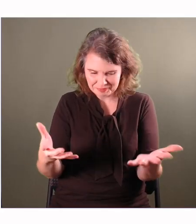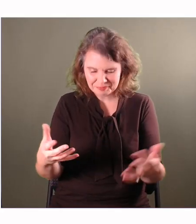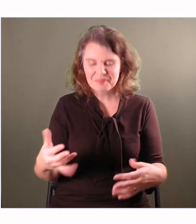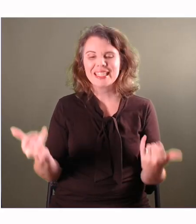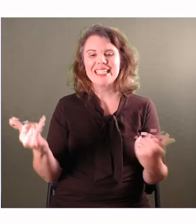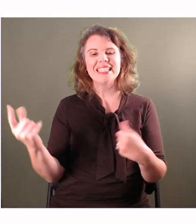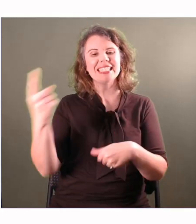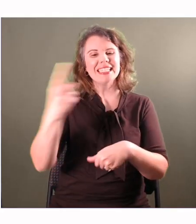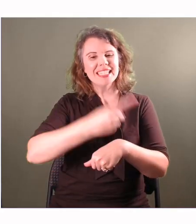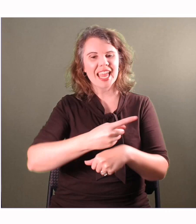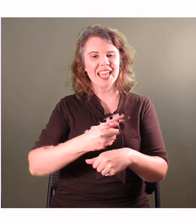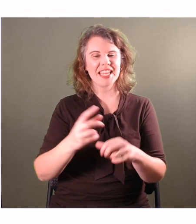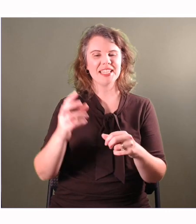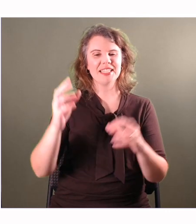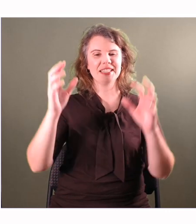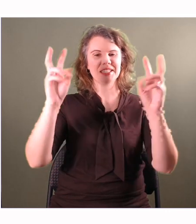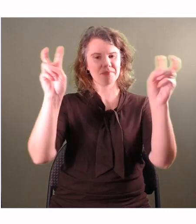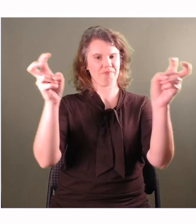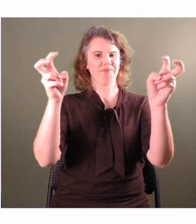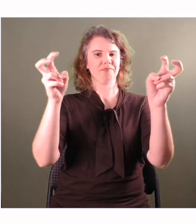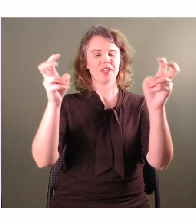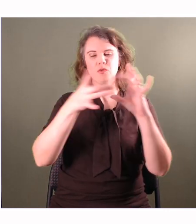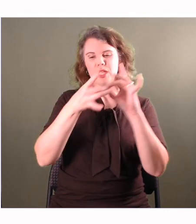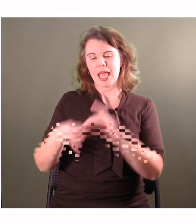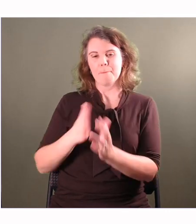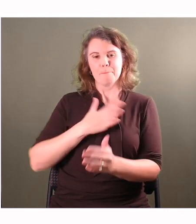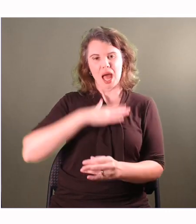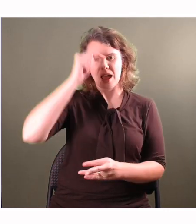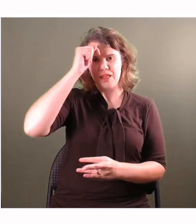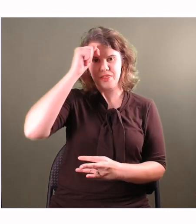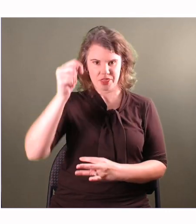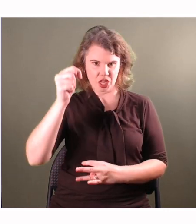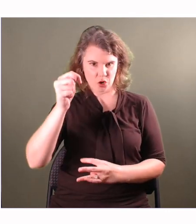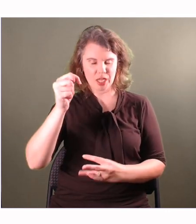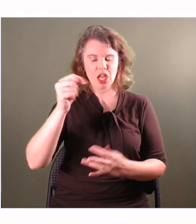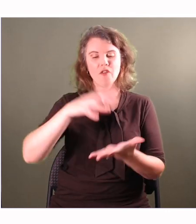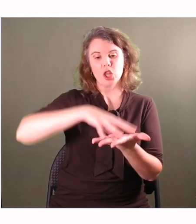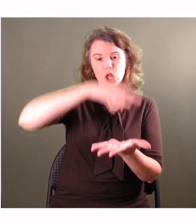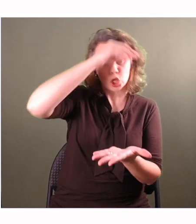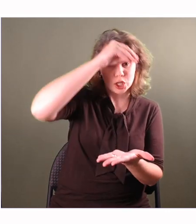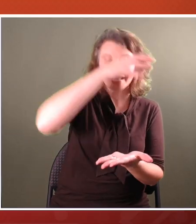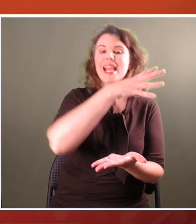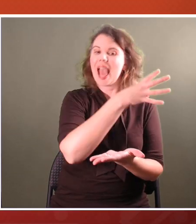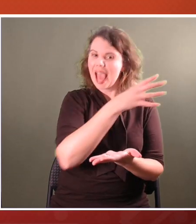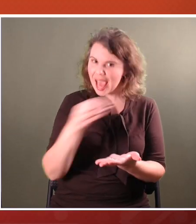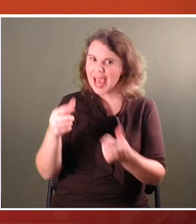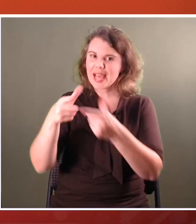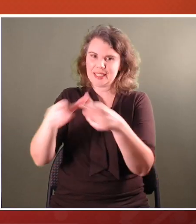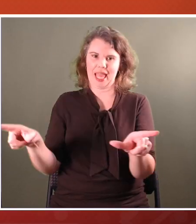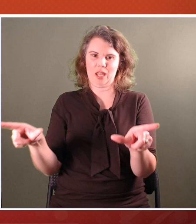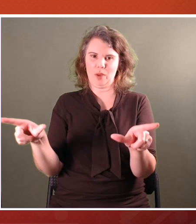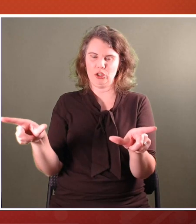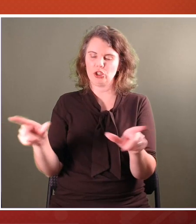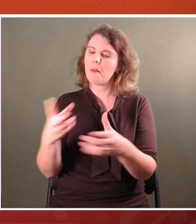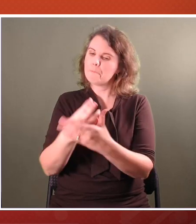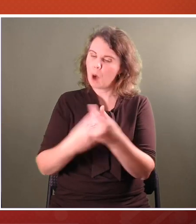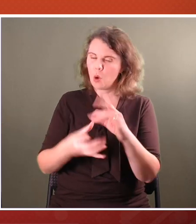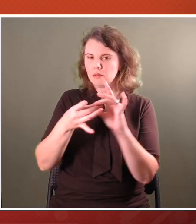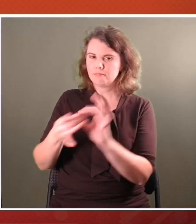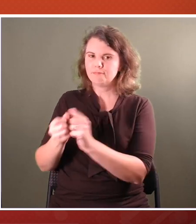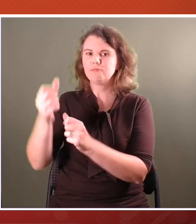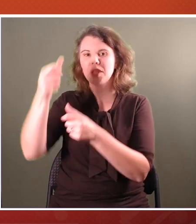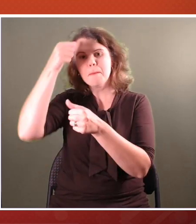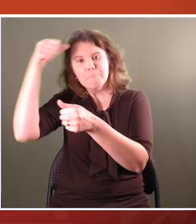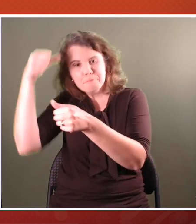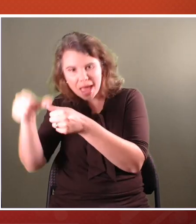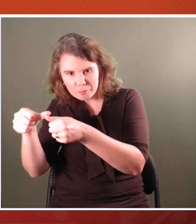Well, today's talk deals with my theory of learning in language production. So it's going to